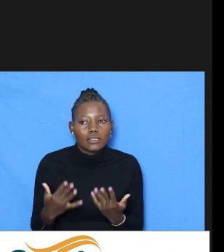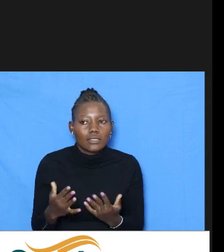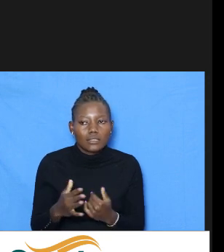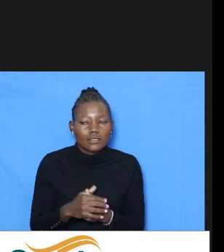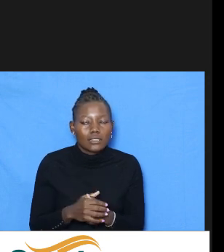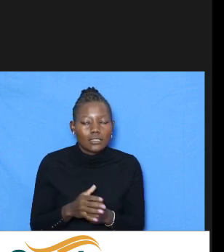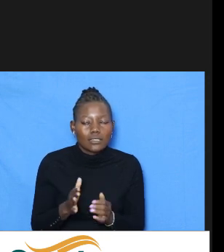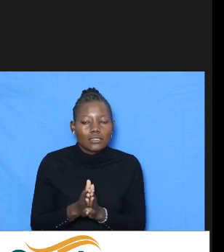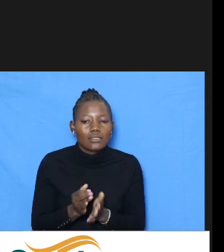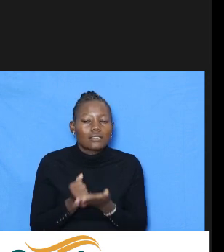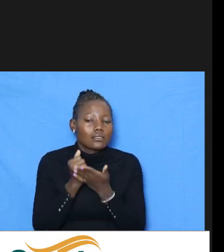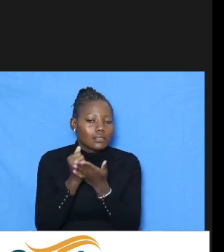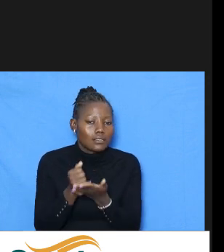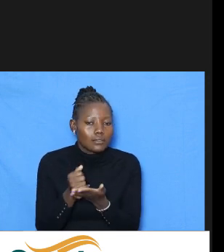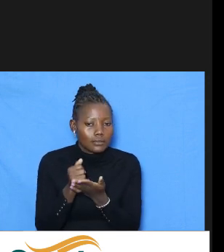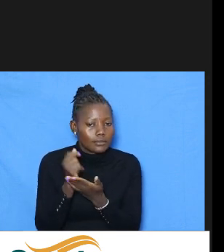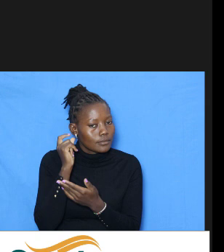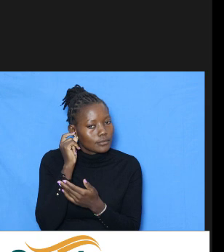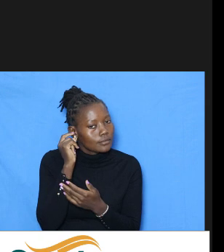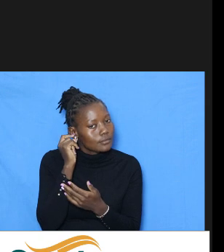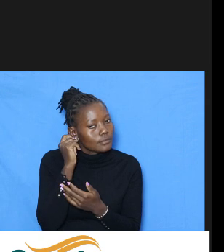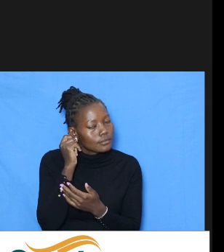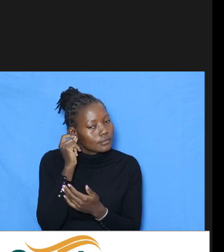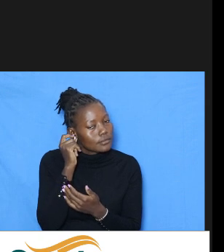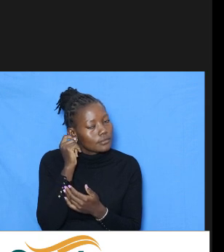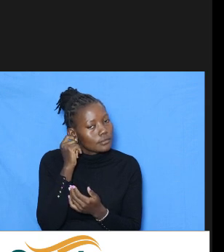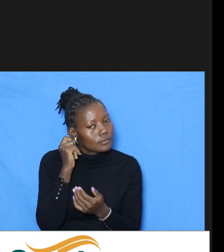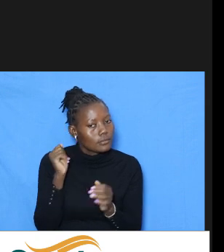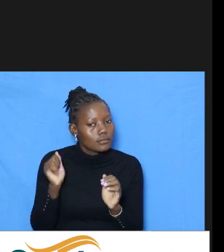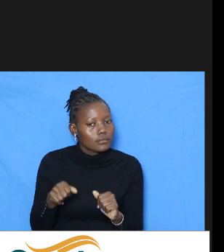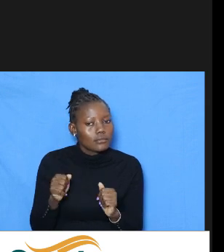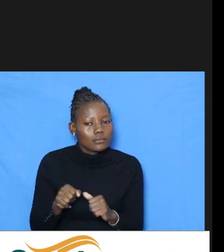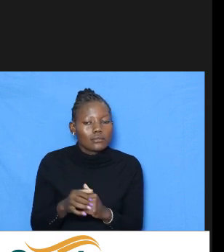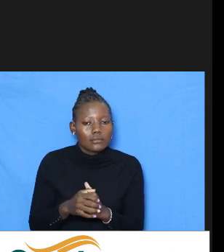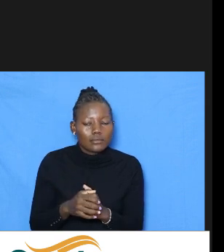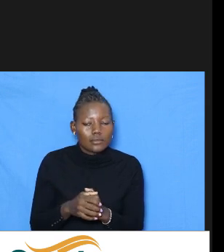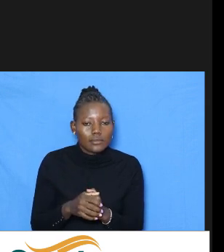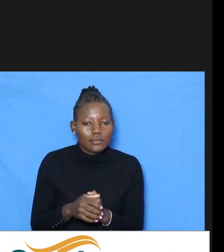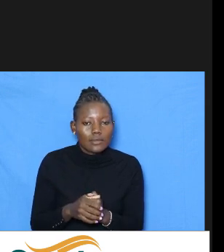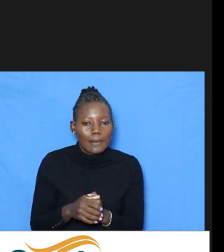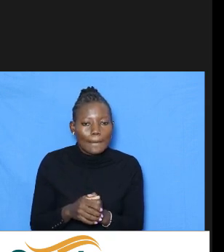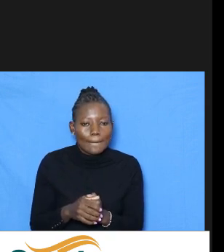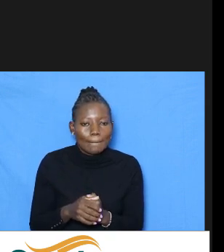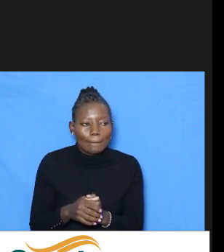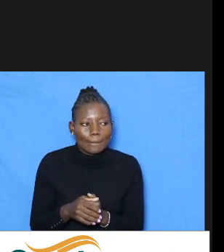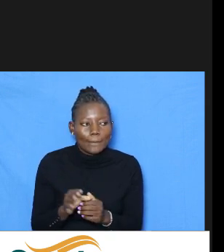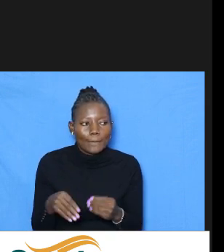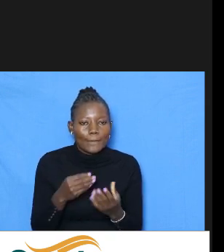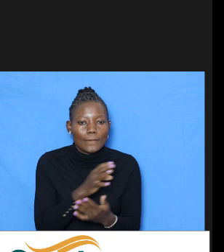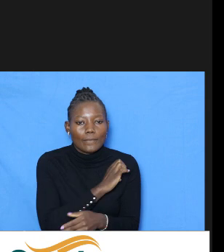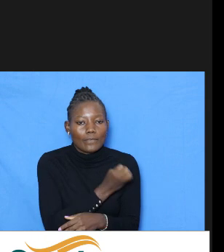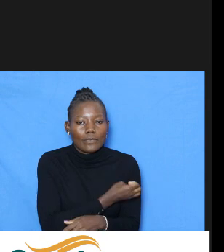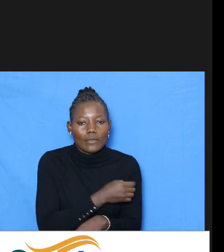and this amount of carbohydrates which can be viable with the energy need during